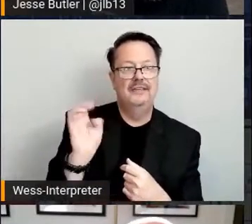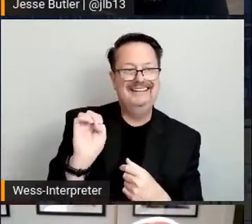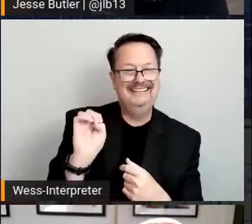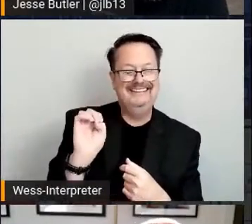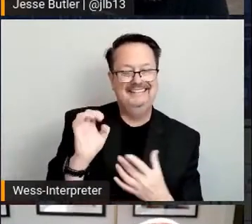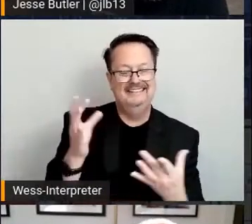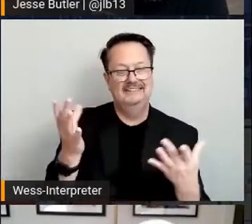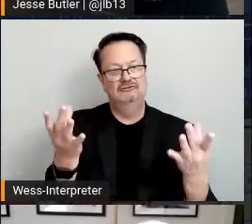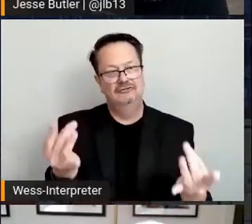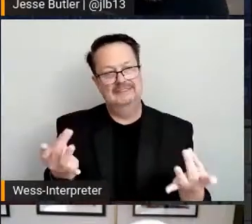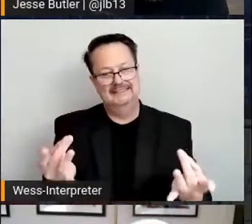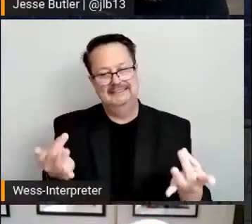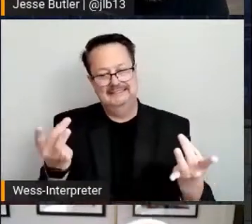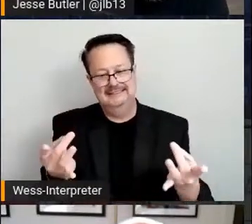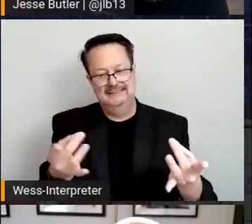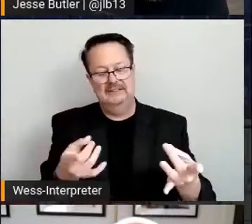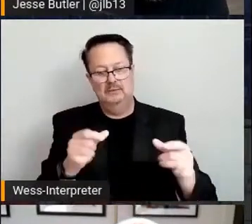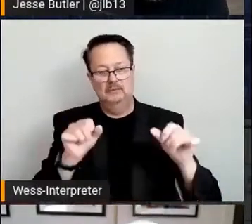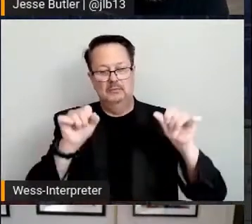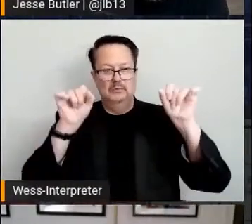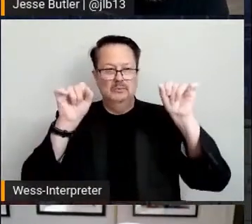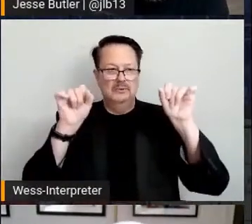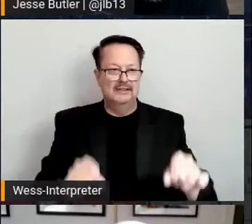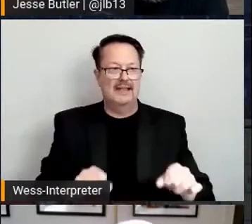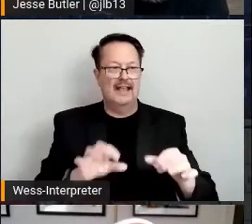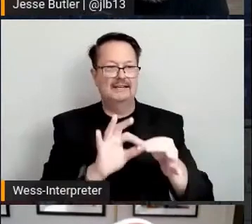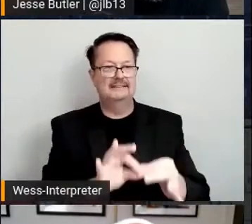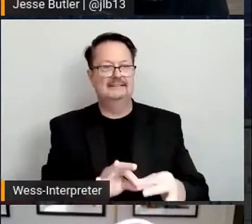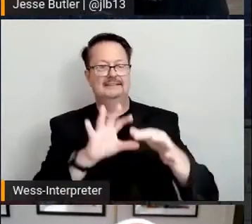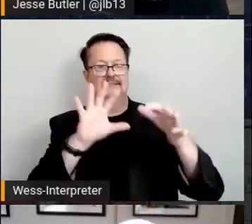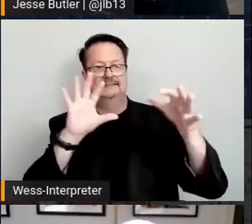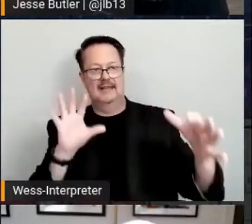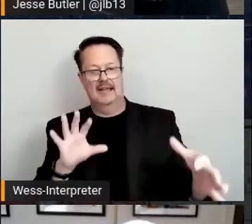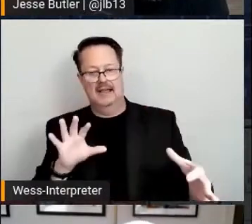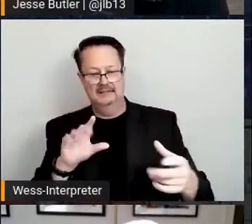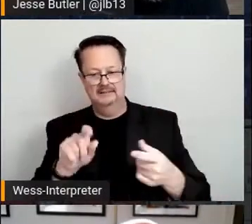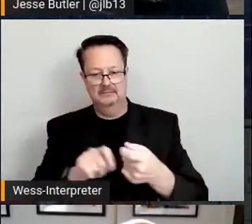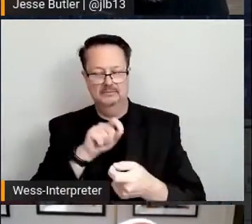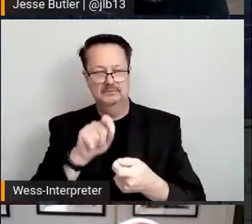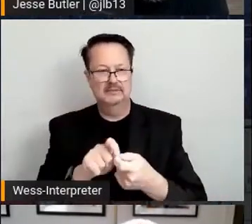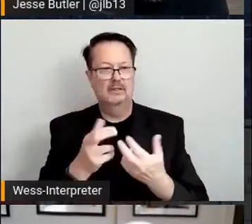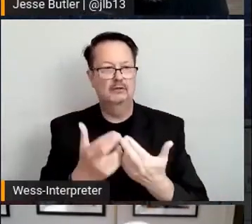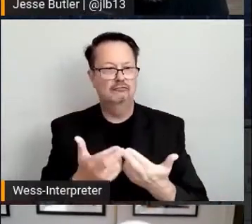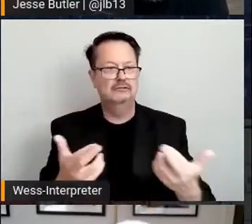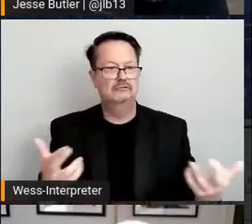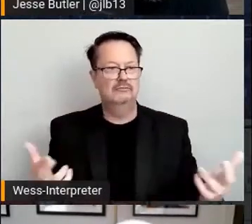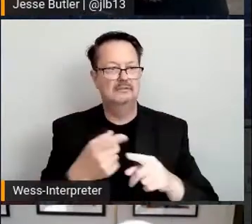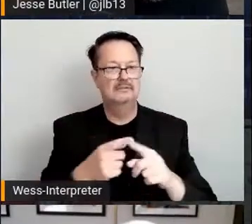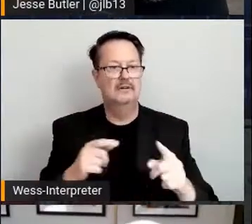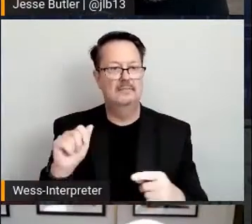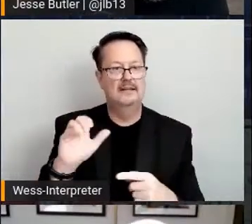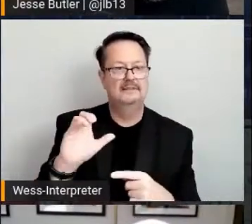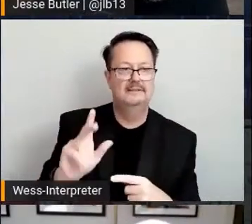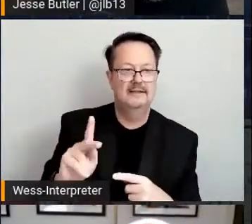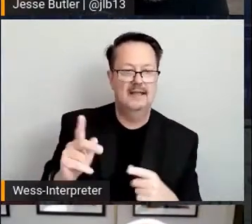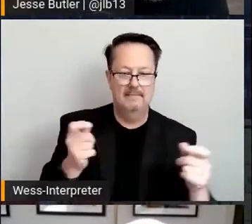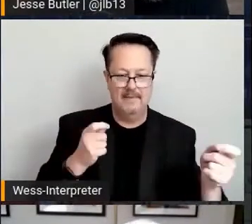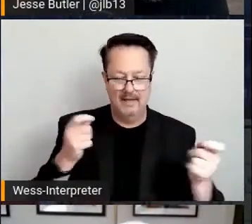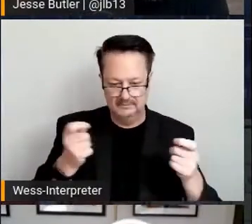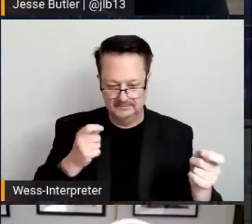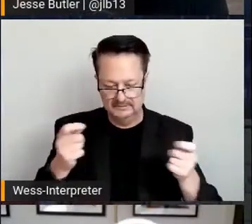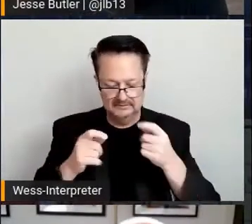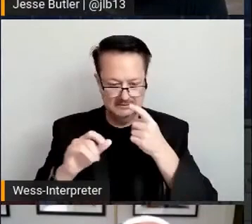tricky, so you can sort of detach a particular resource from ACK management by sort of